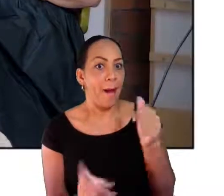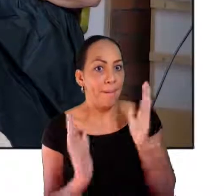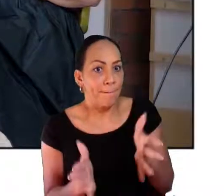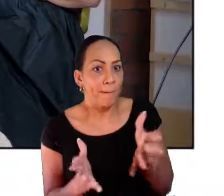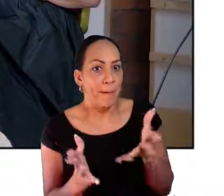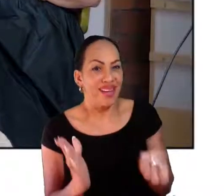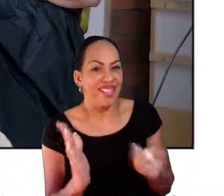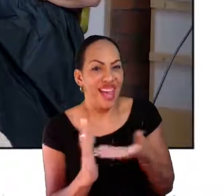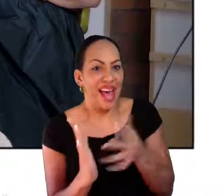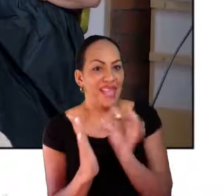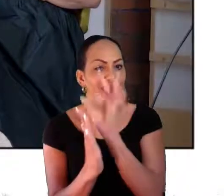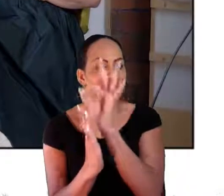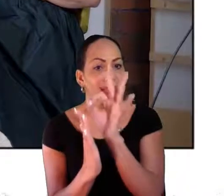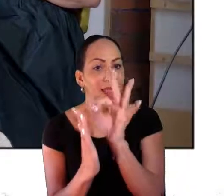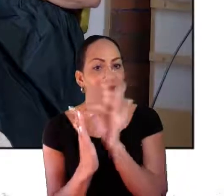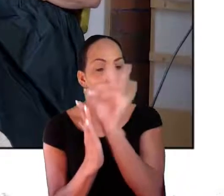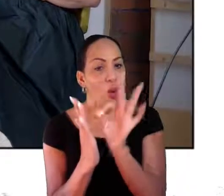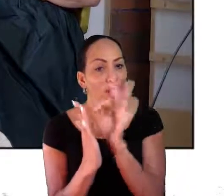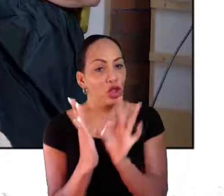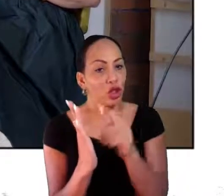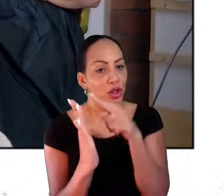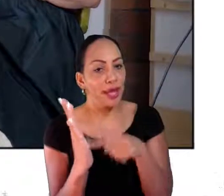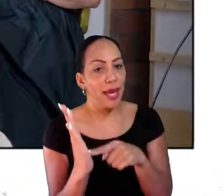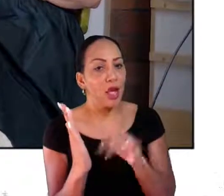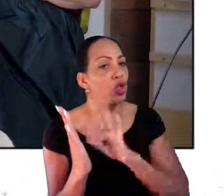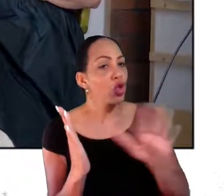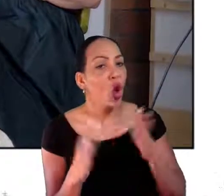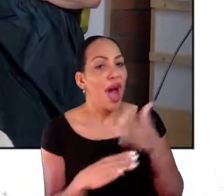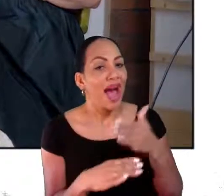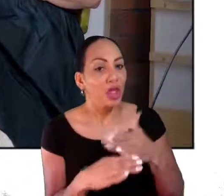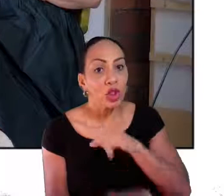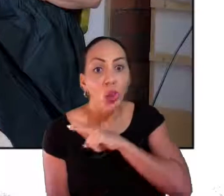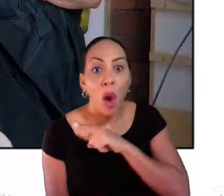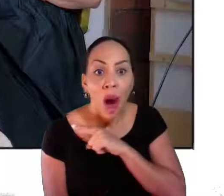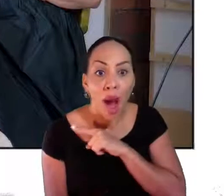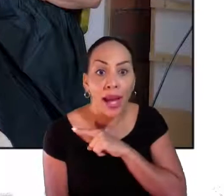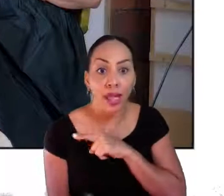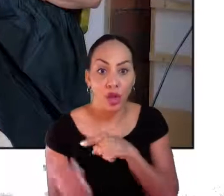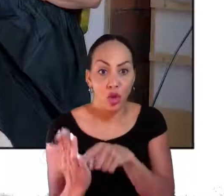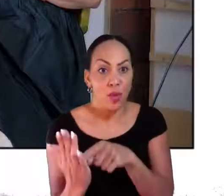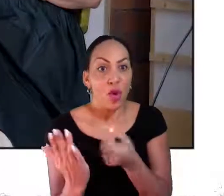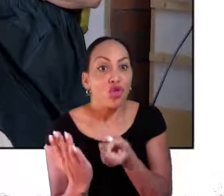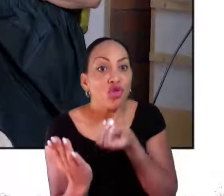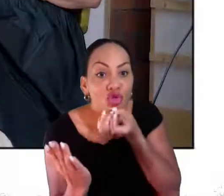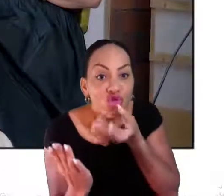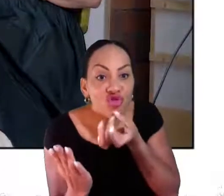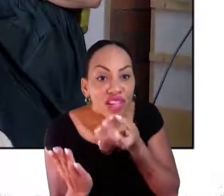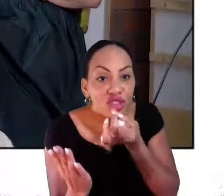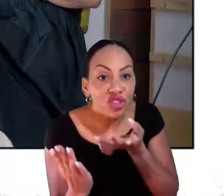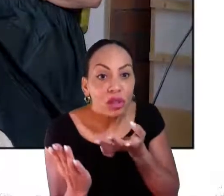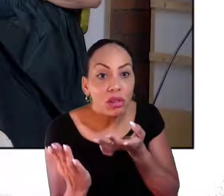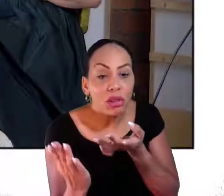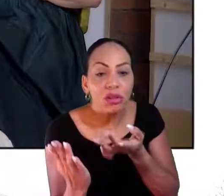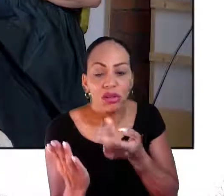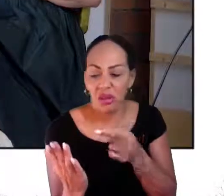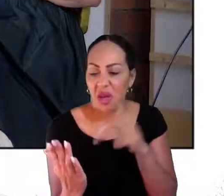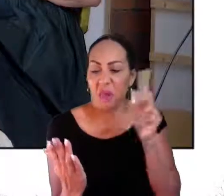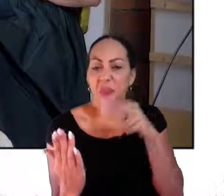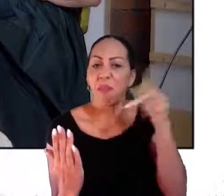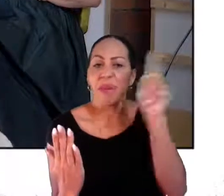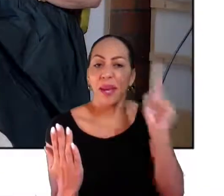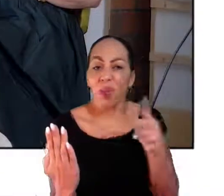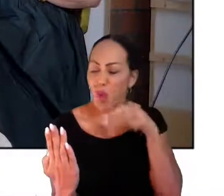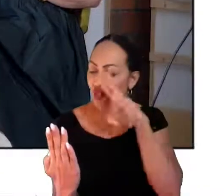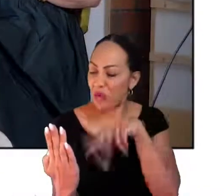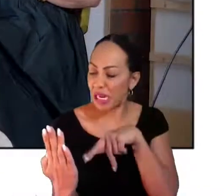action, it's really quickly to say no to something, and actually if you go to somebody with an action that doesn't feel like the right action for them, that it might disempower them